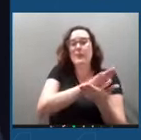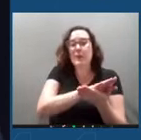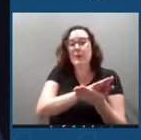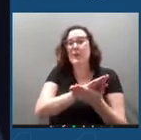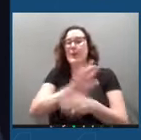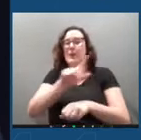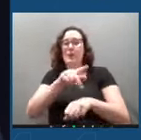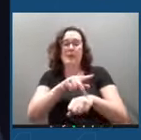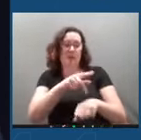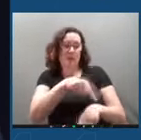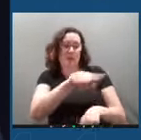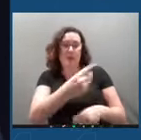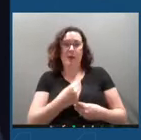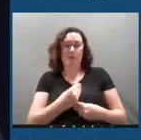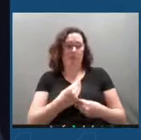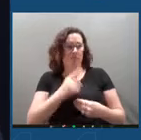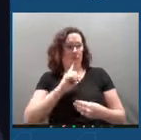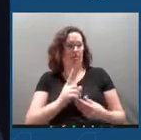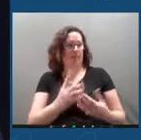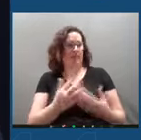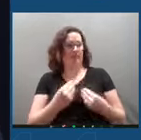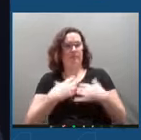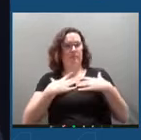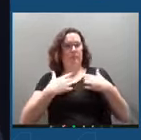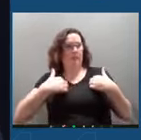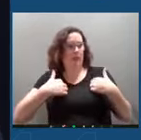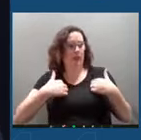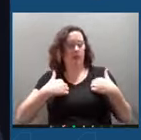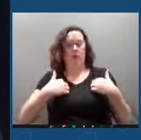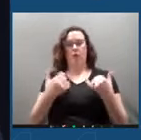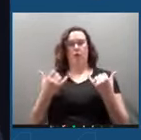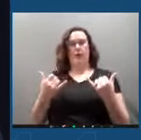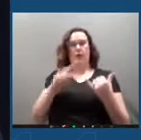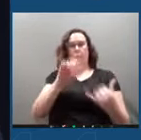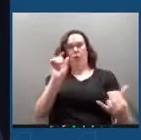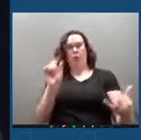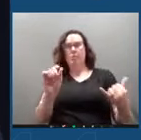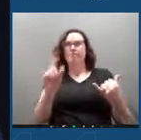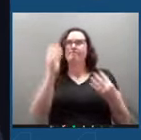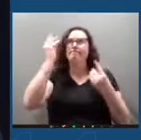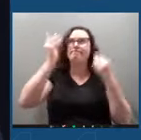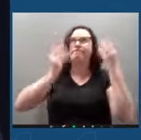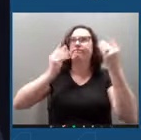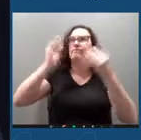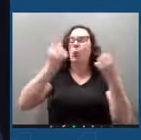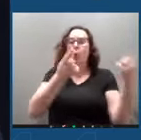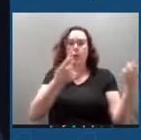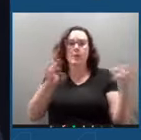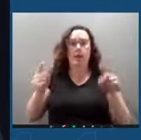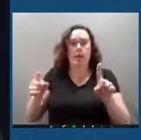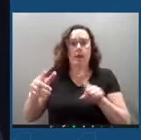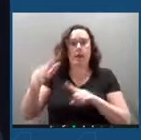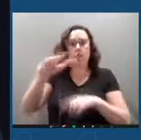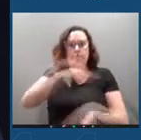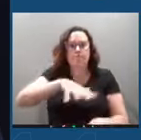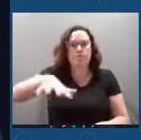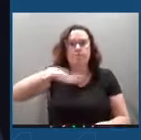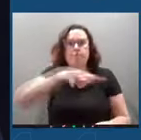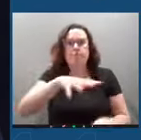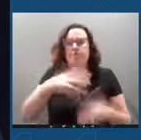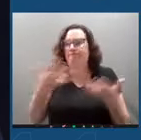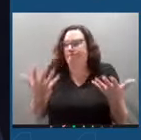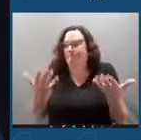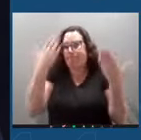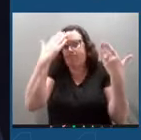question mark that lingers over our entire existence because of what is happening. But when you walk into a school like